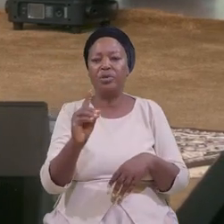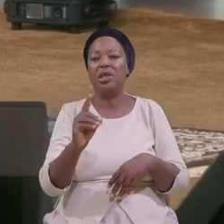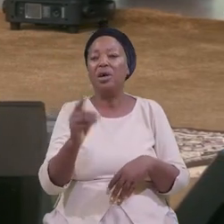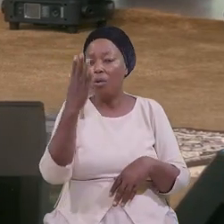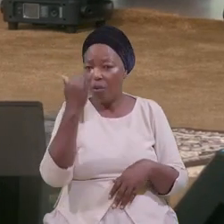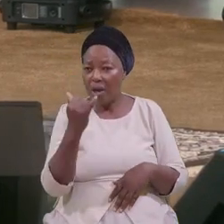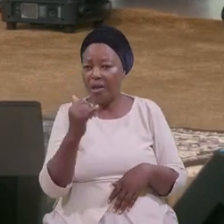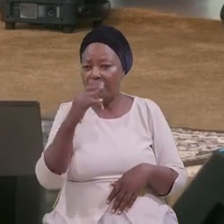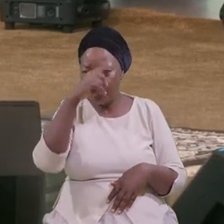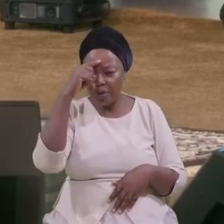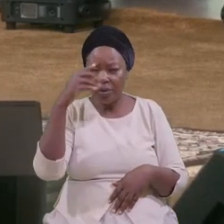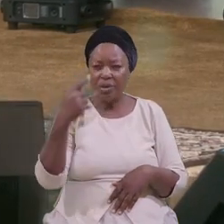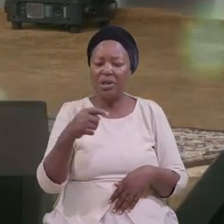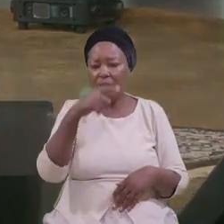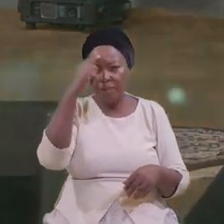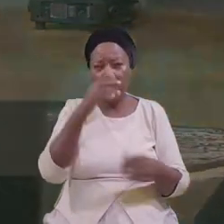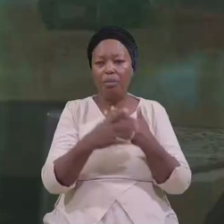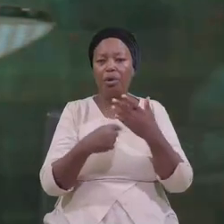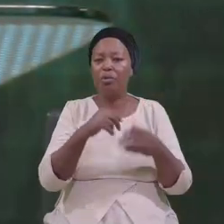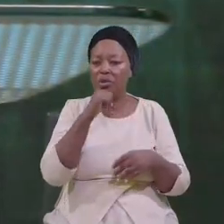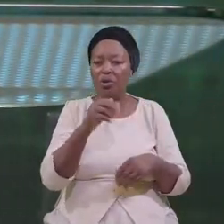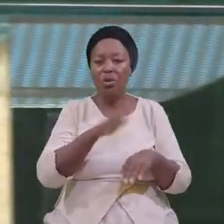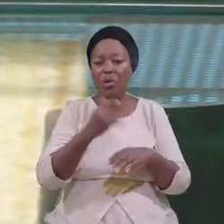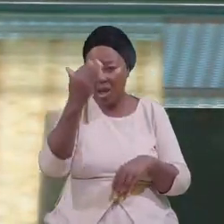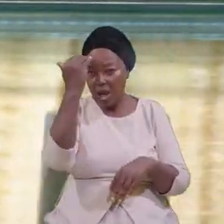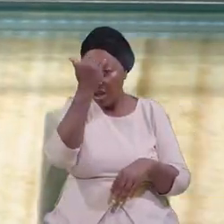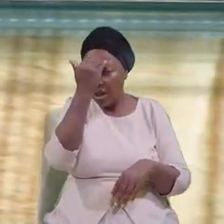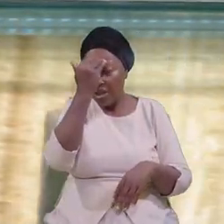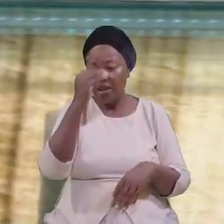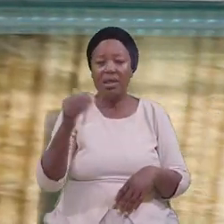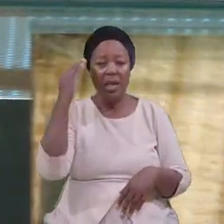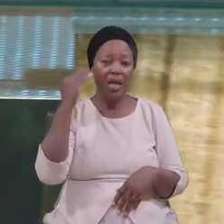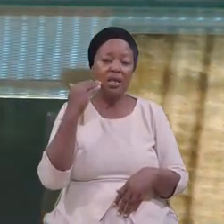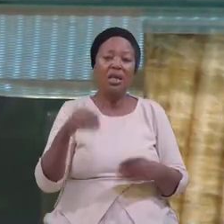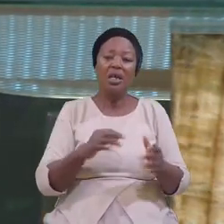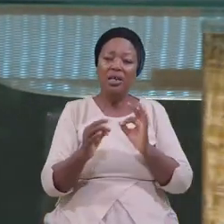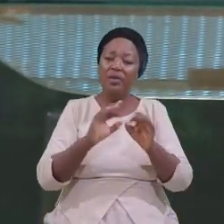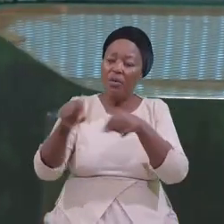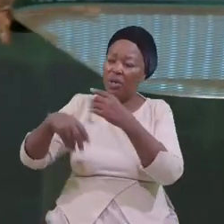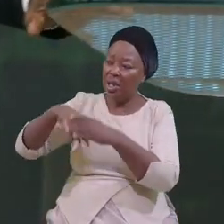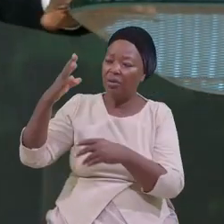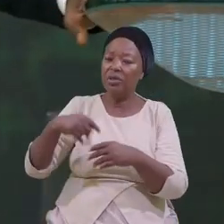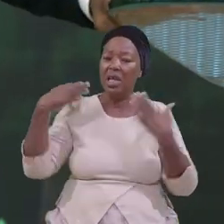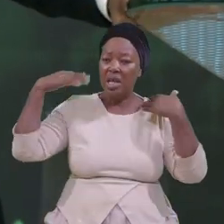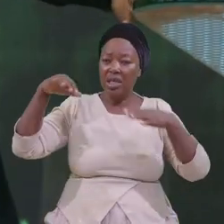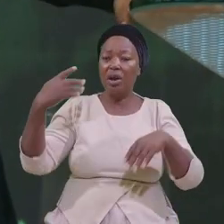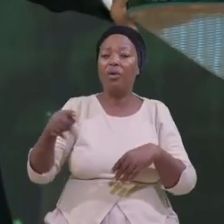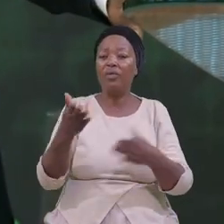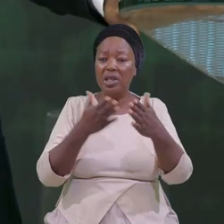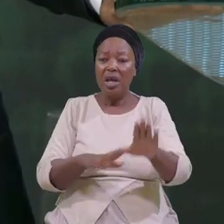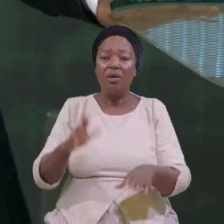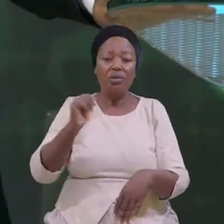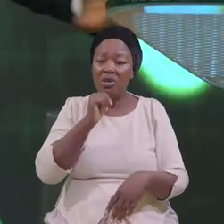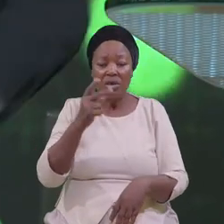Why? Because the blood was not on their forehead. If they went out, the angel of death will not see